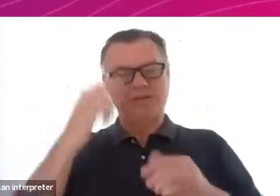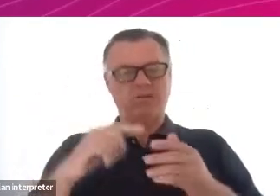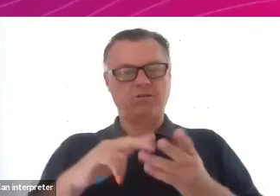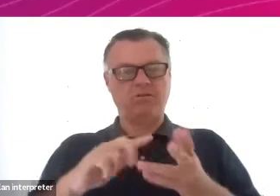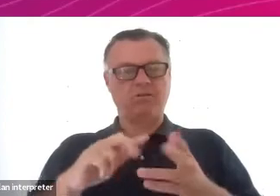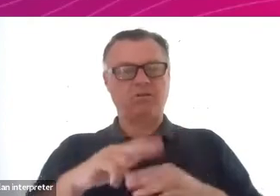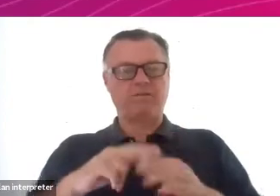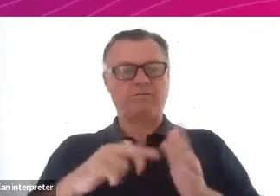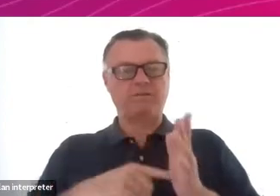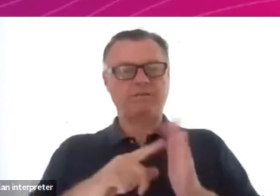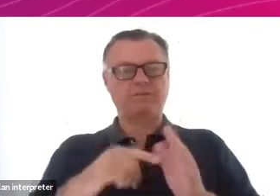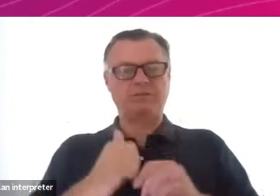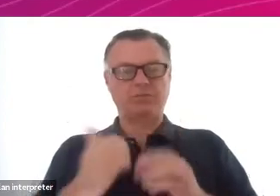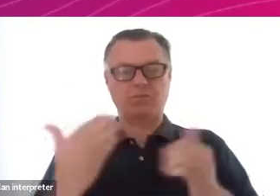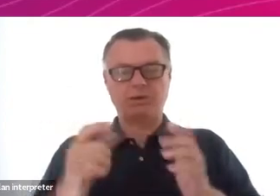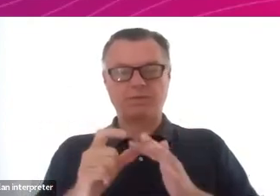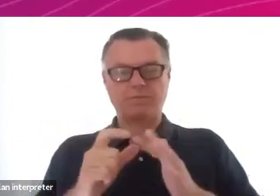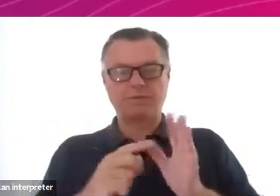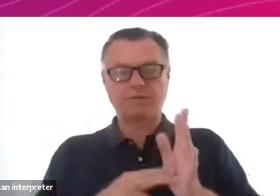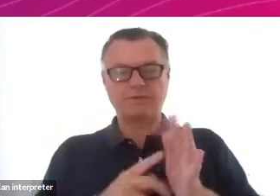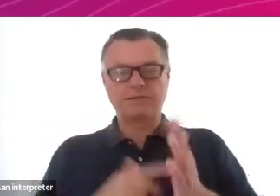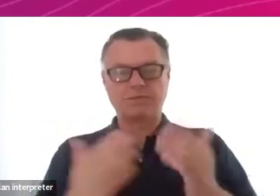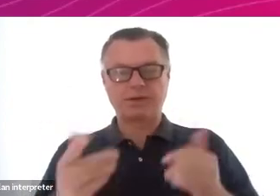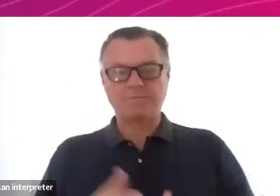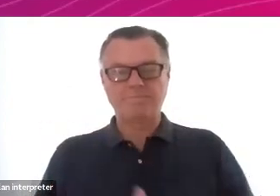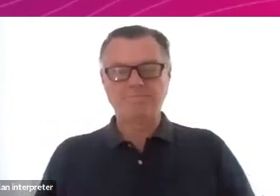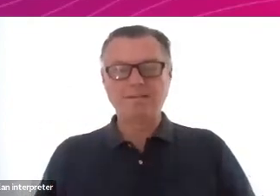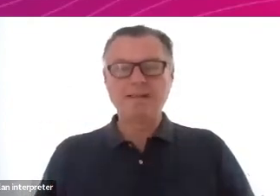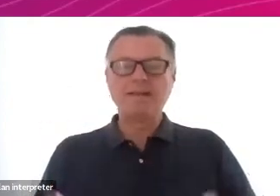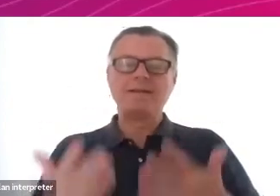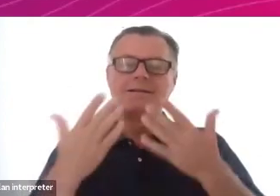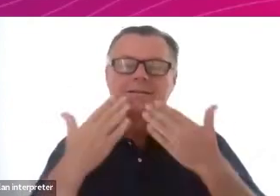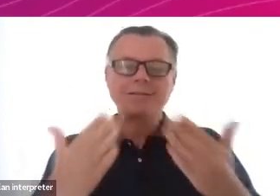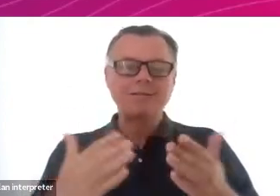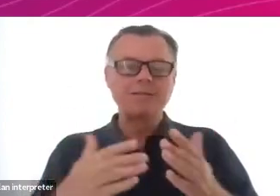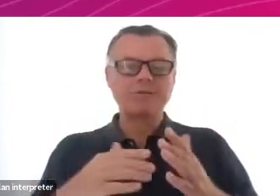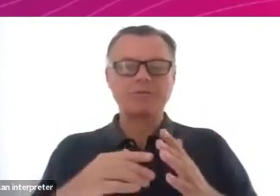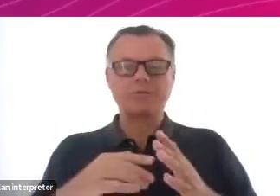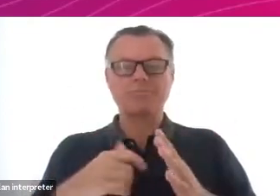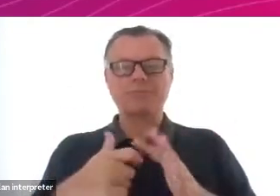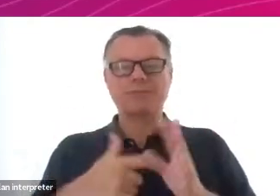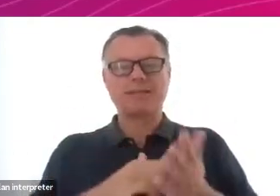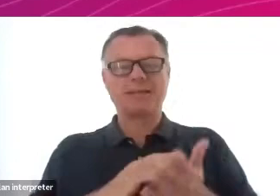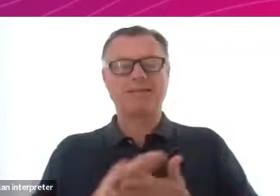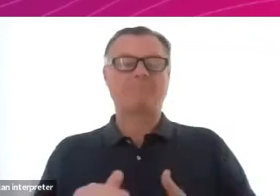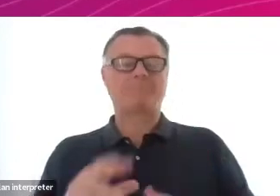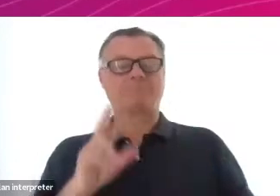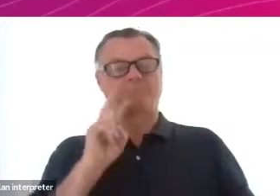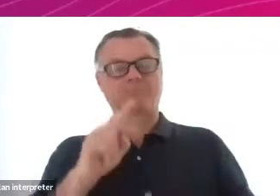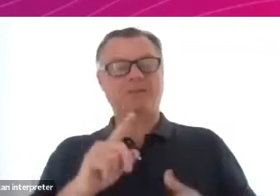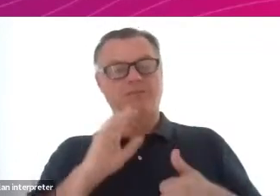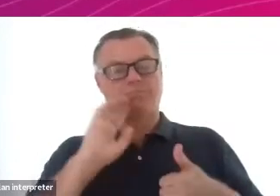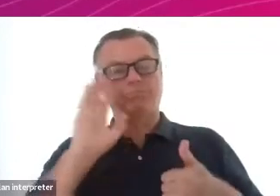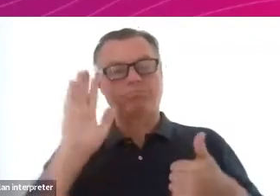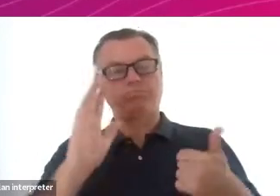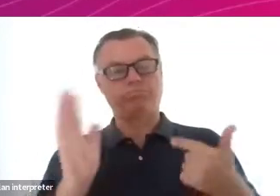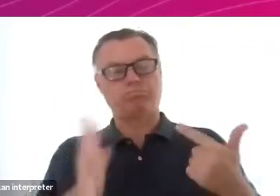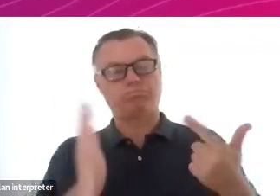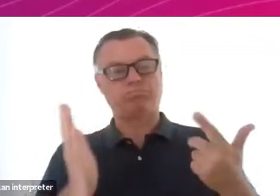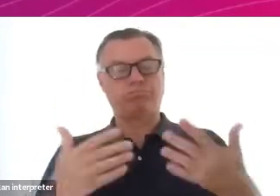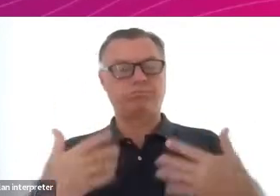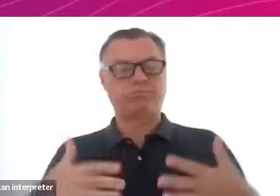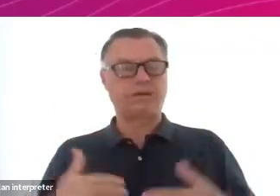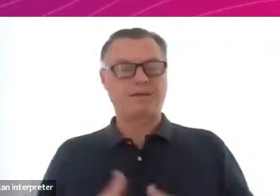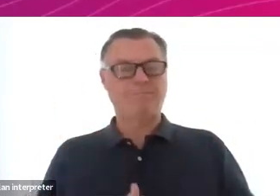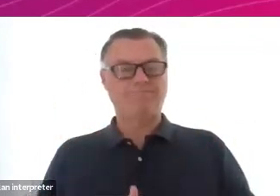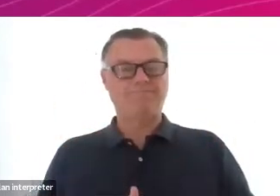you up here, I believe. Welcome. Oh, thank you so much, Kath, and what an incredible journey